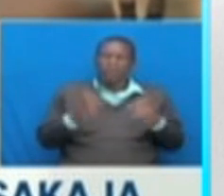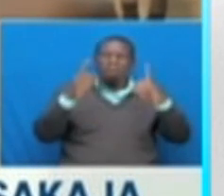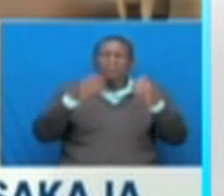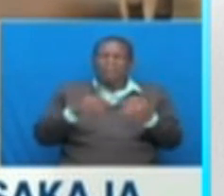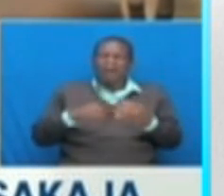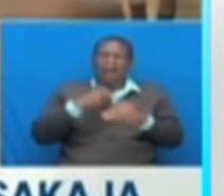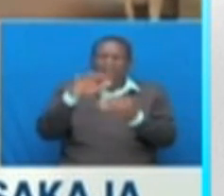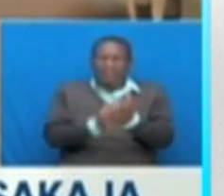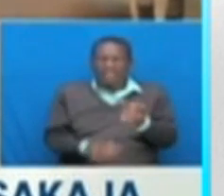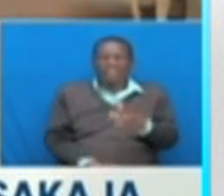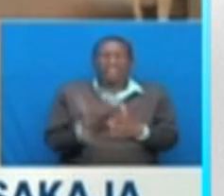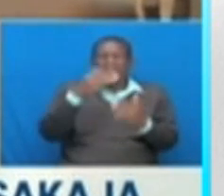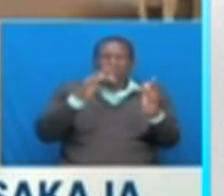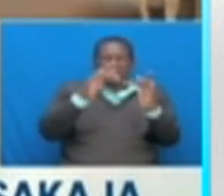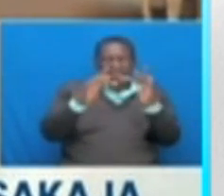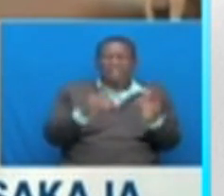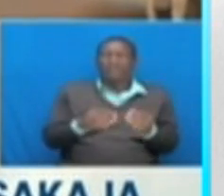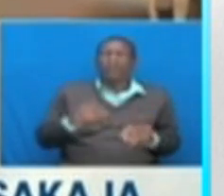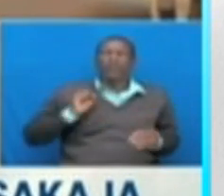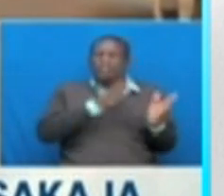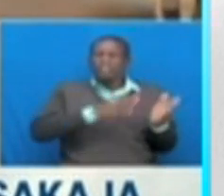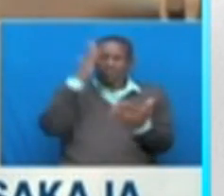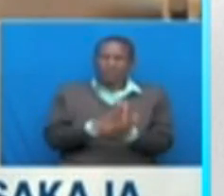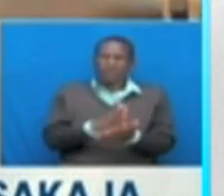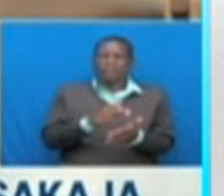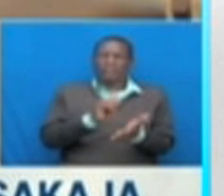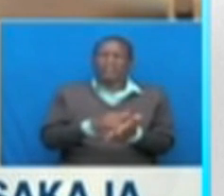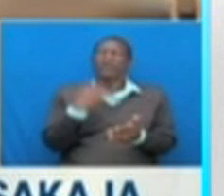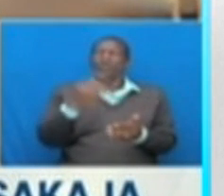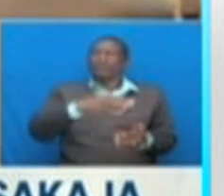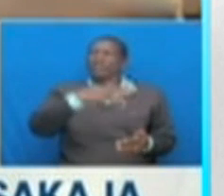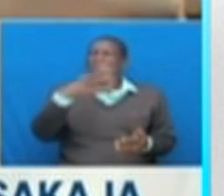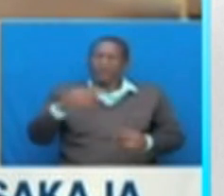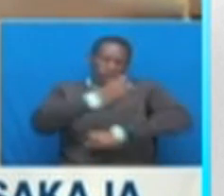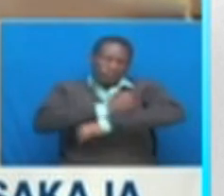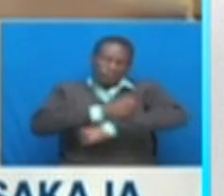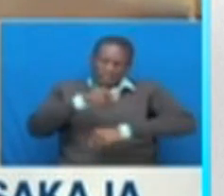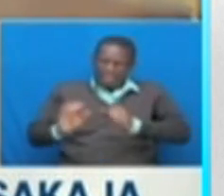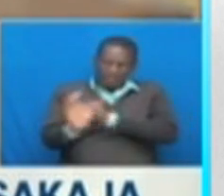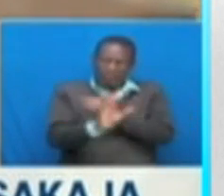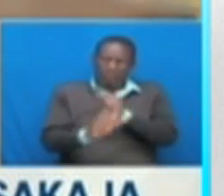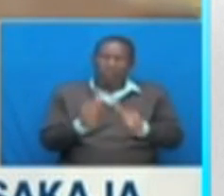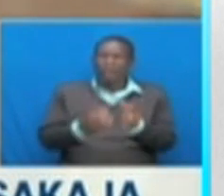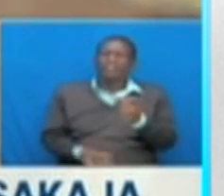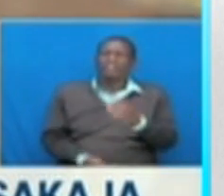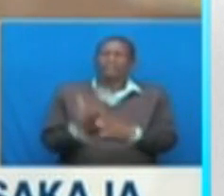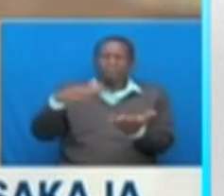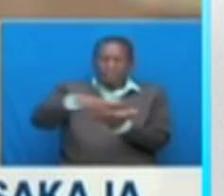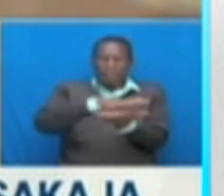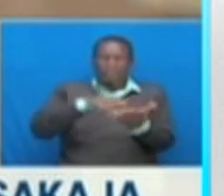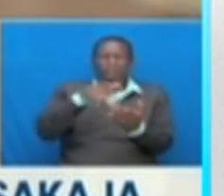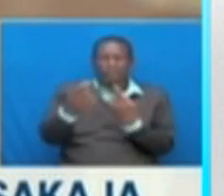later surfaced online of the senator confirming that he has only attended schools around the country that has formed the basis